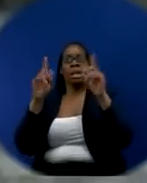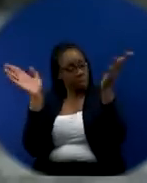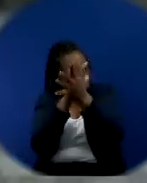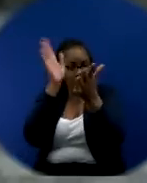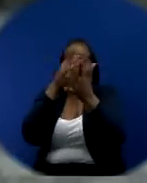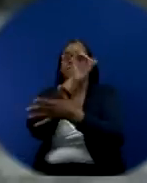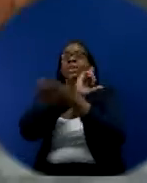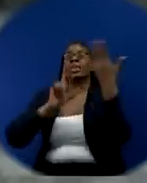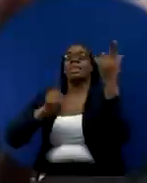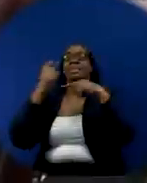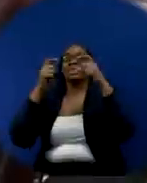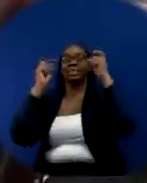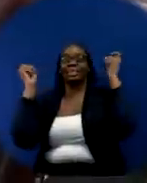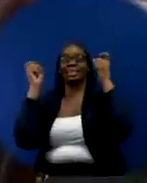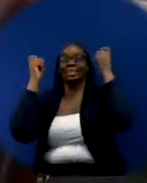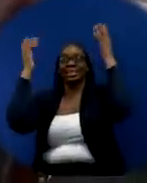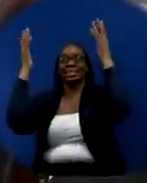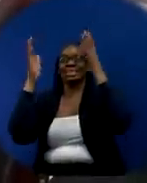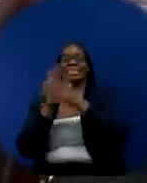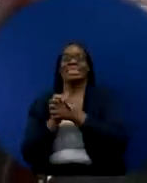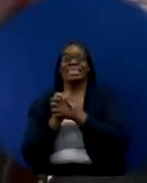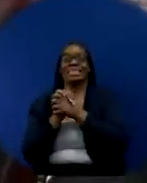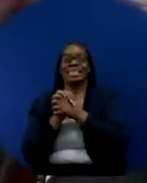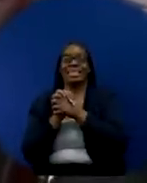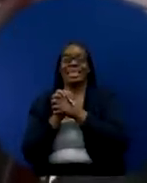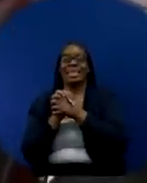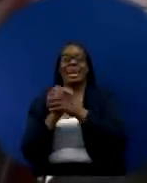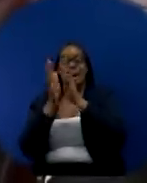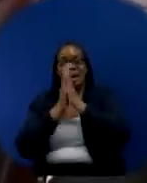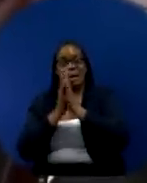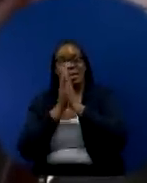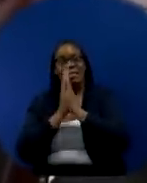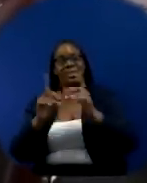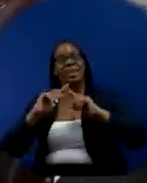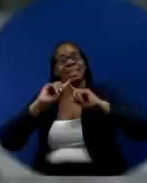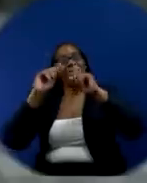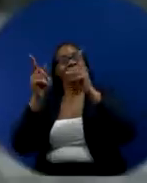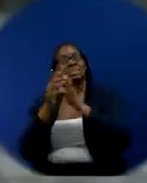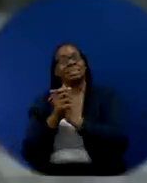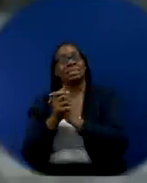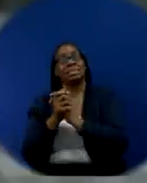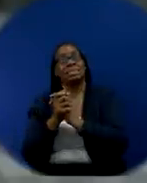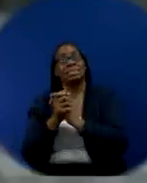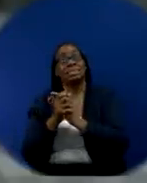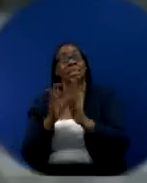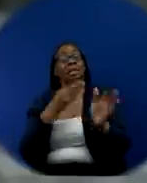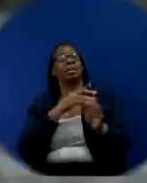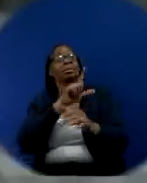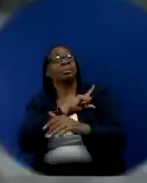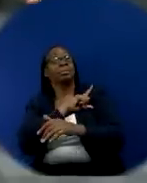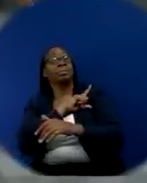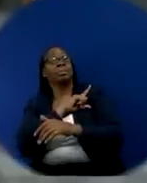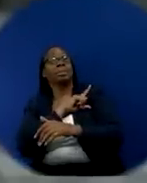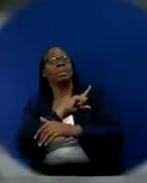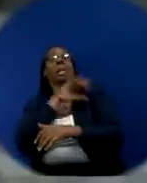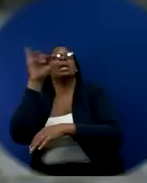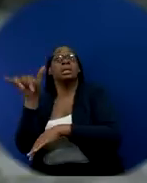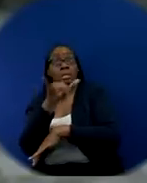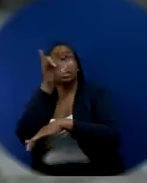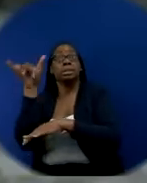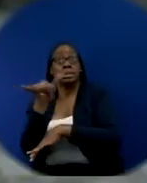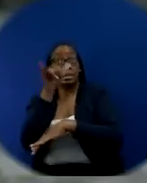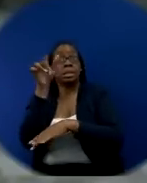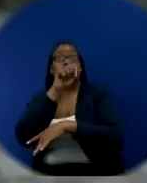Lord. Hallelujah. I'm glad he answered my prayer. But Pastor Lawson, I thought I had gotten off. Pastor Lawson had a similar event